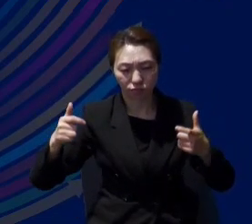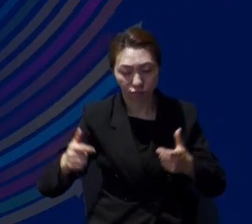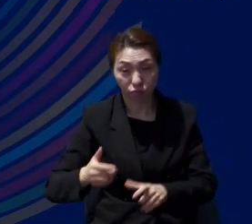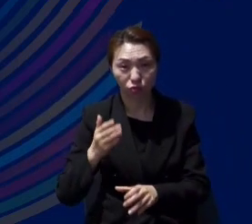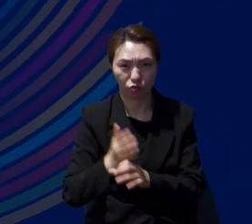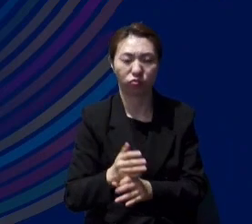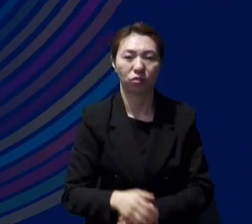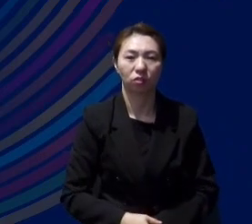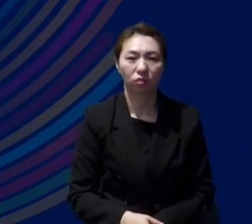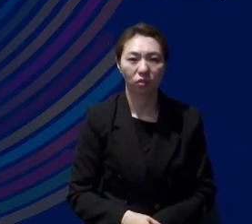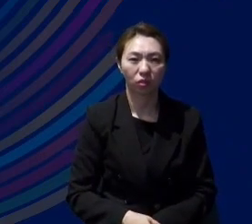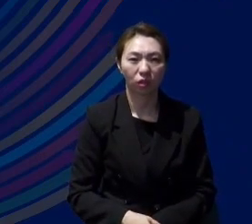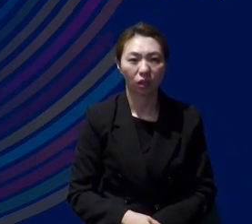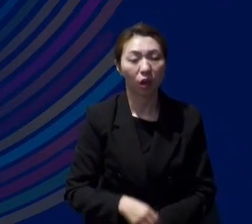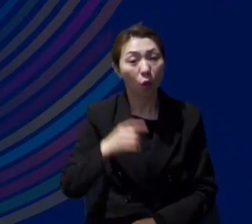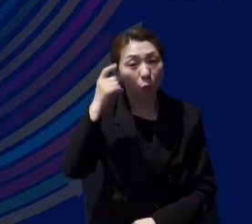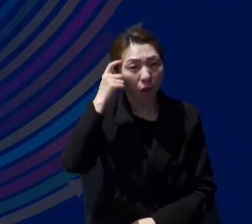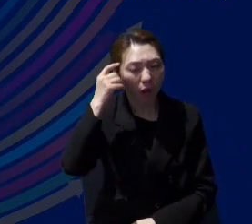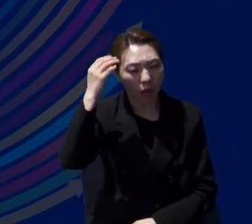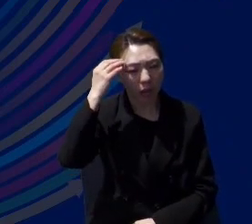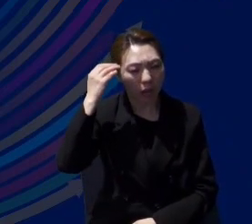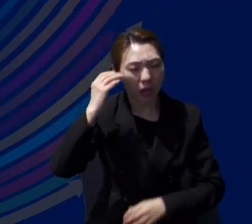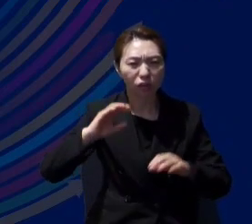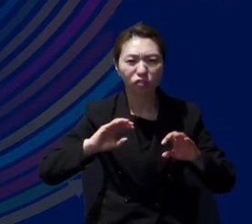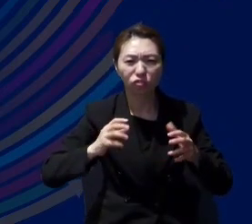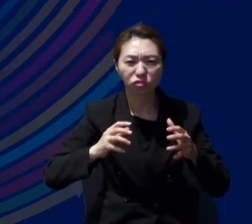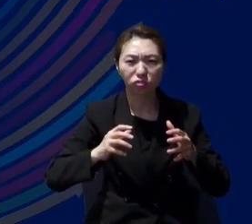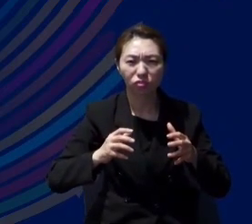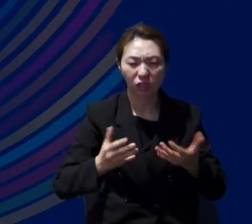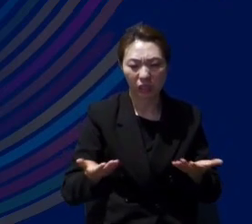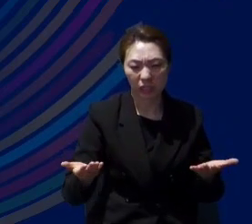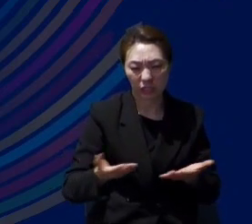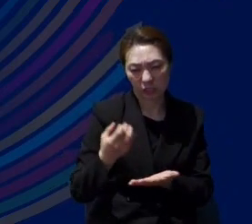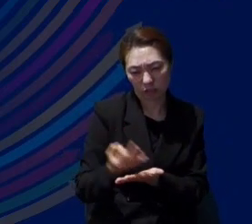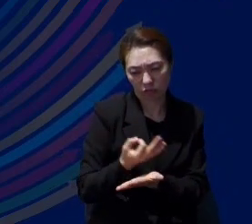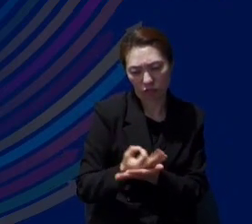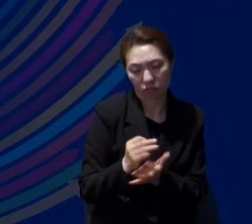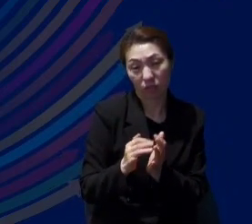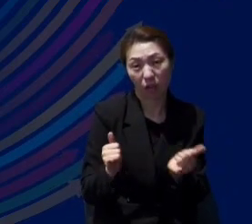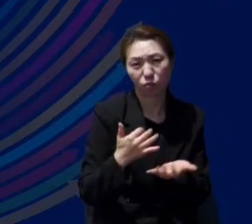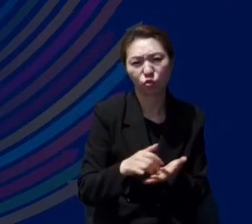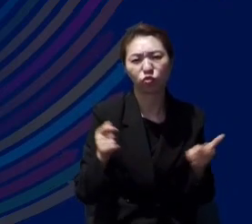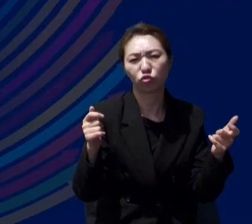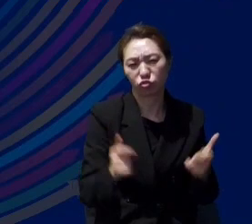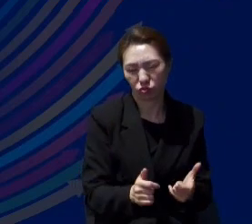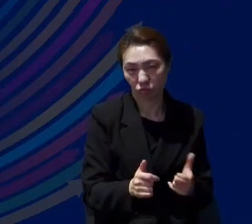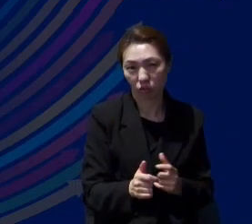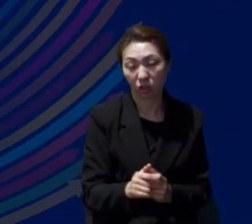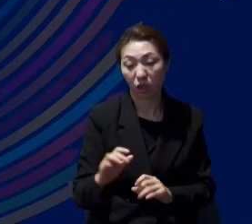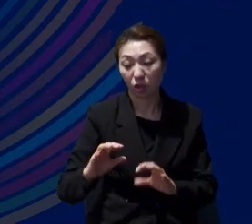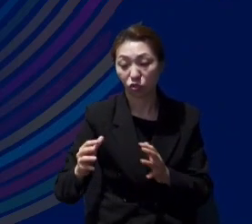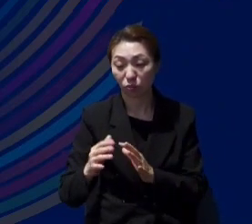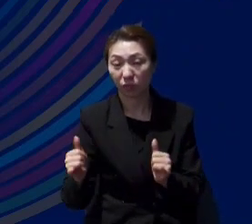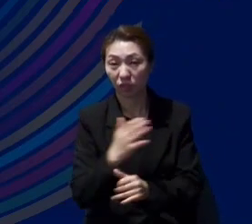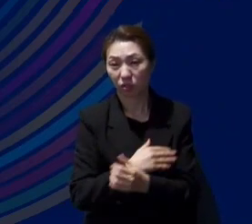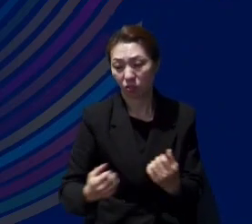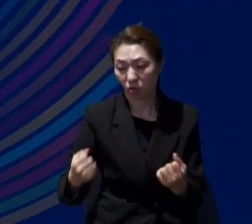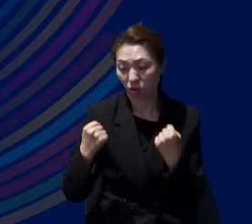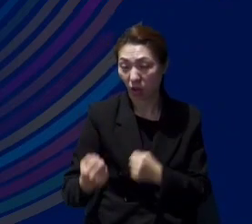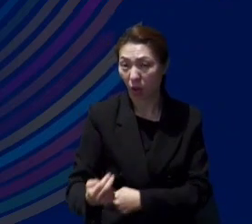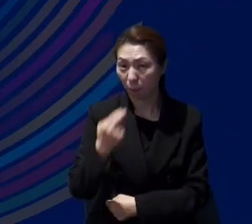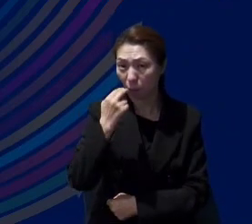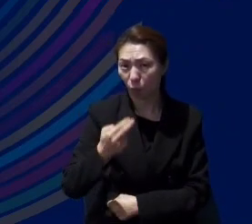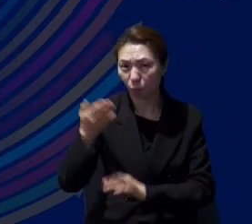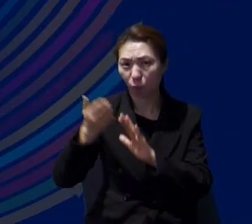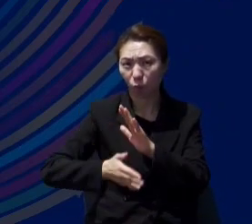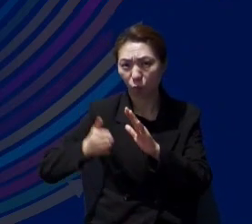population. So cumulative reserves will run out soon. So another problem is the